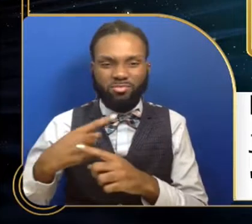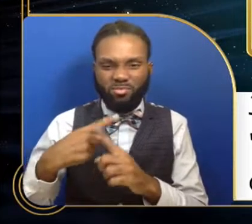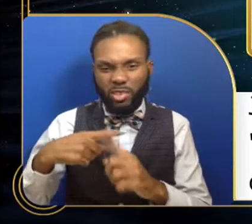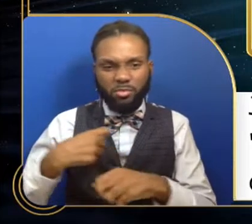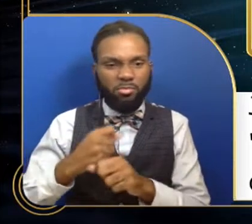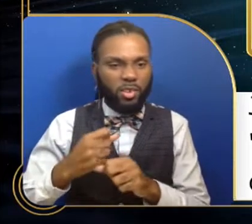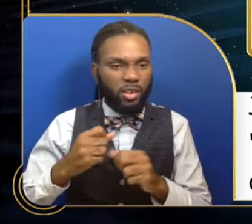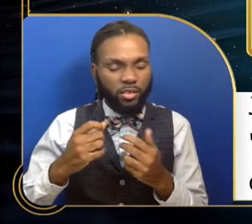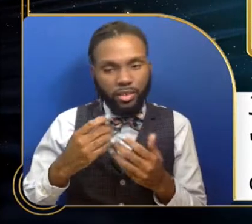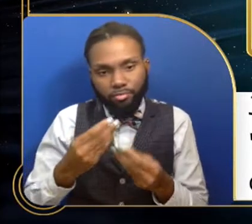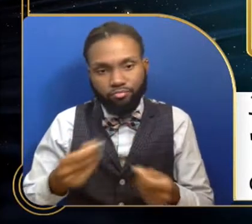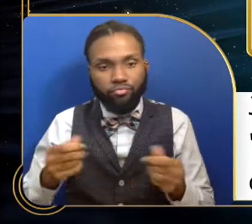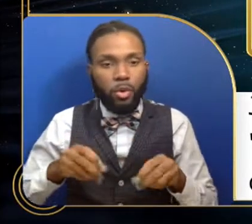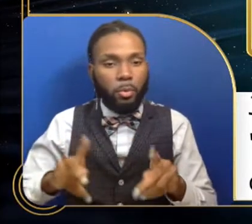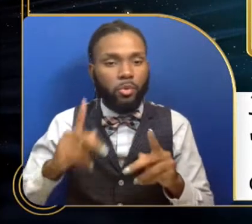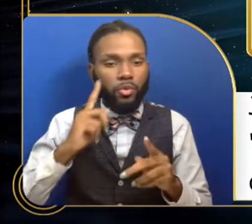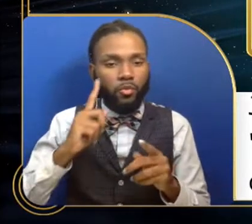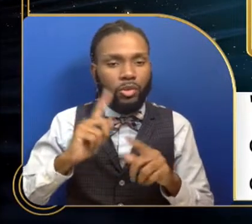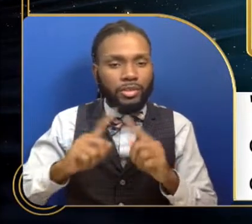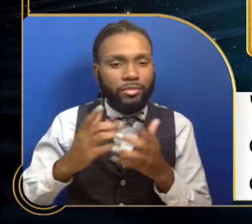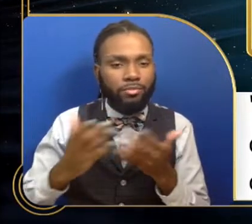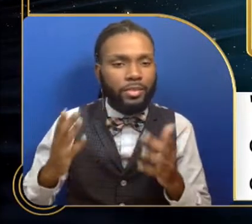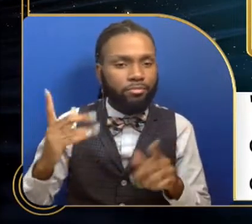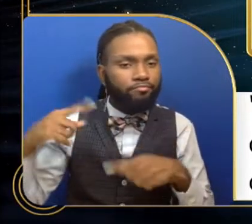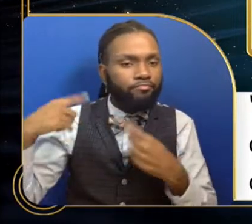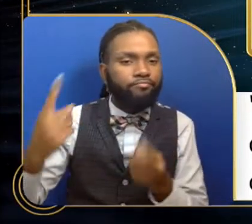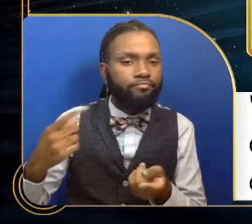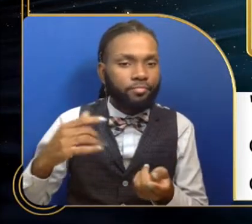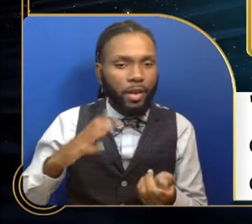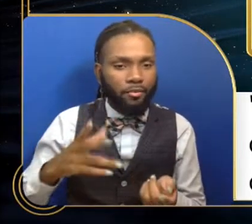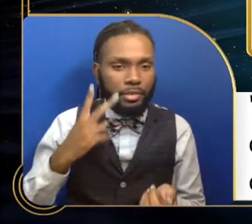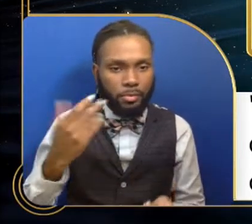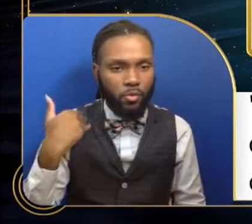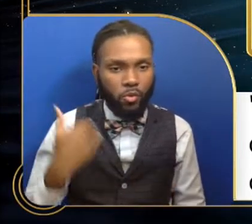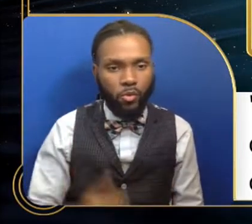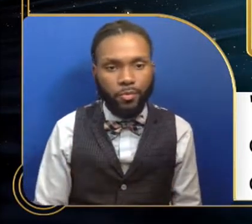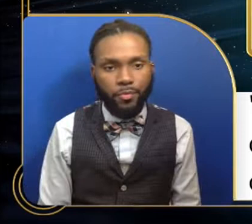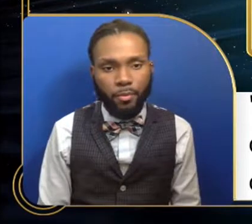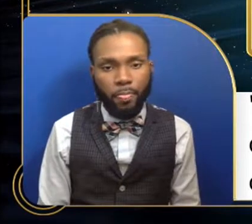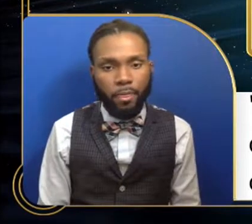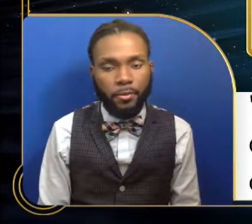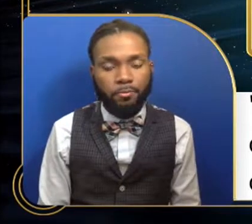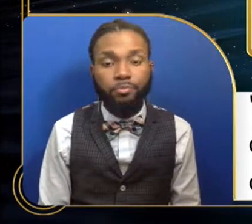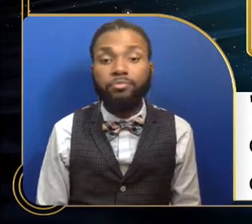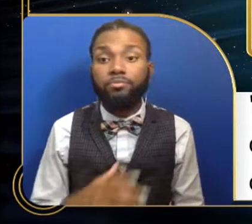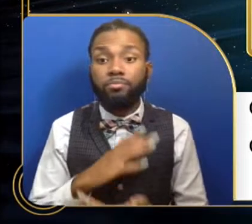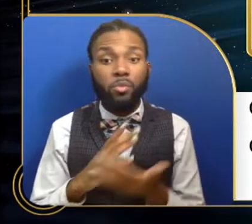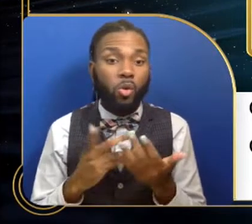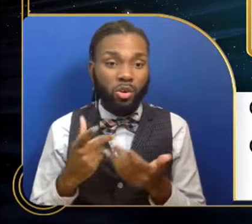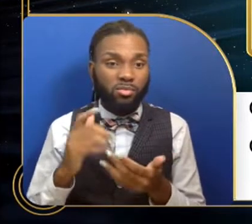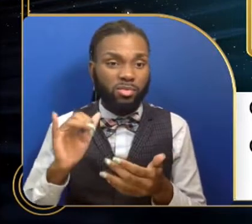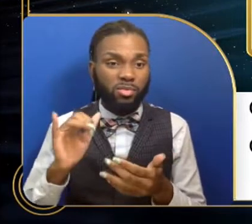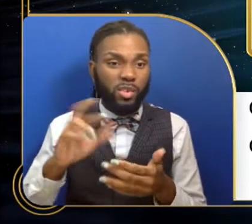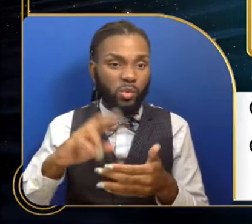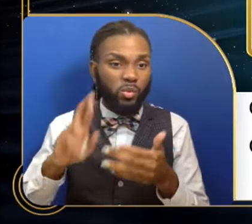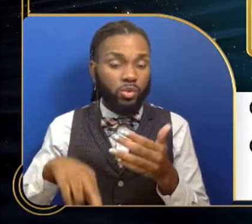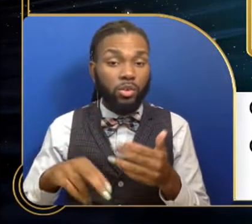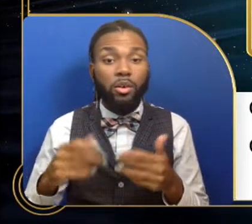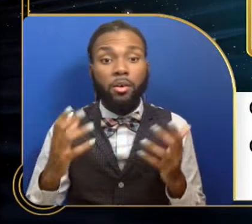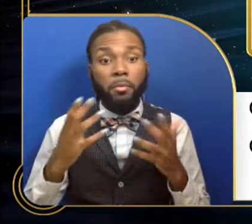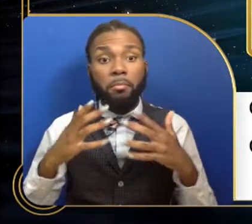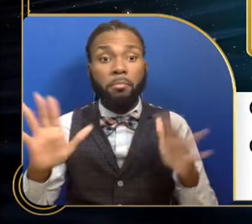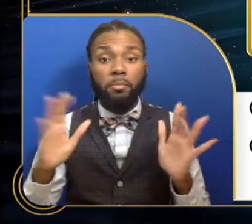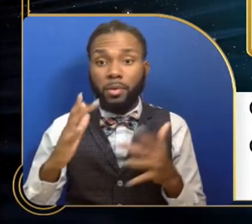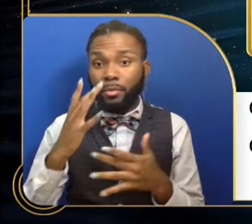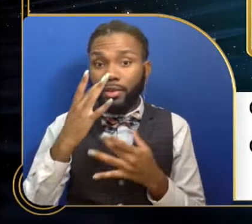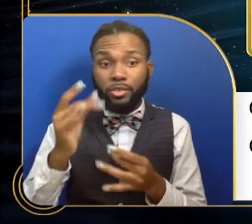the courts, opportunities that hadn't really existed before. And partly as a result of that, public interest law and public